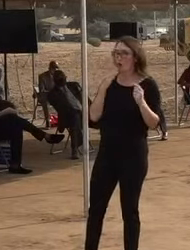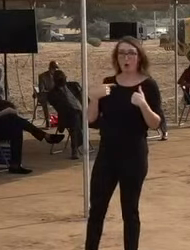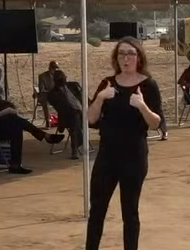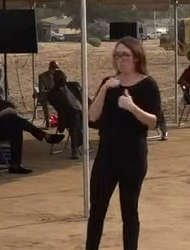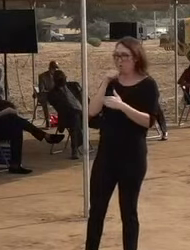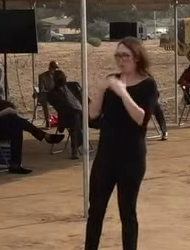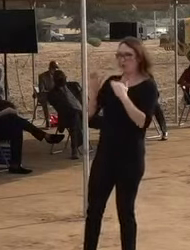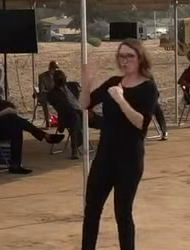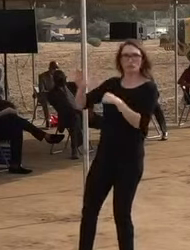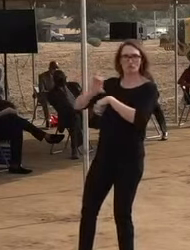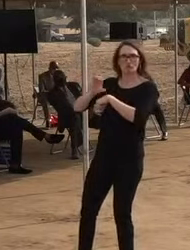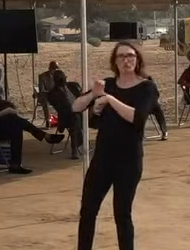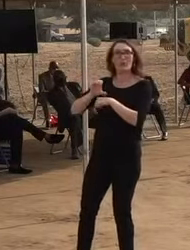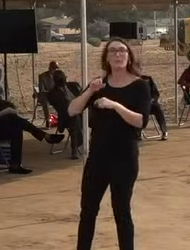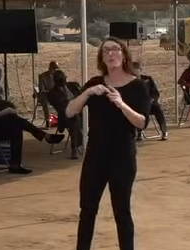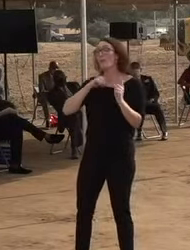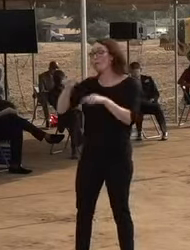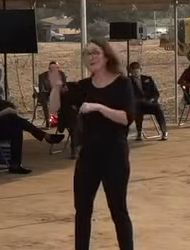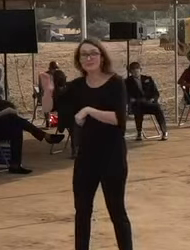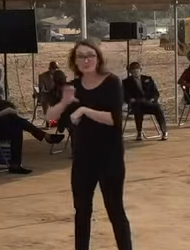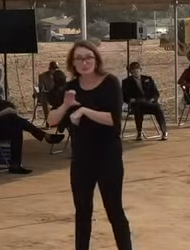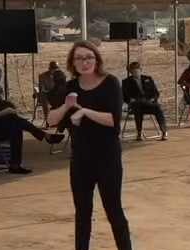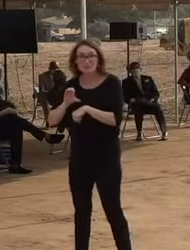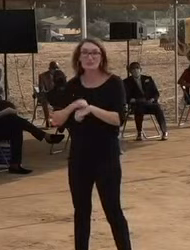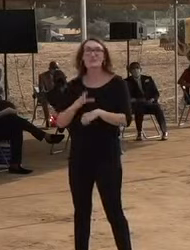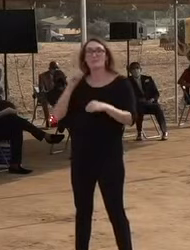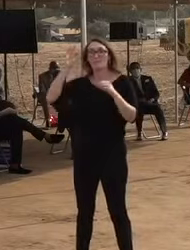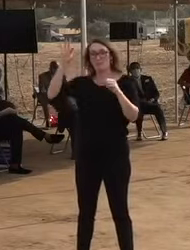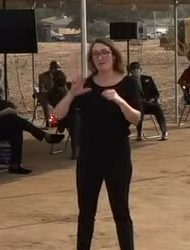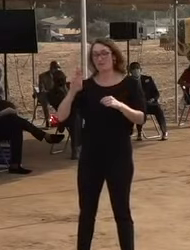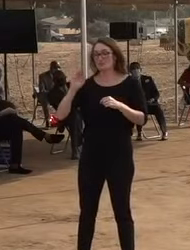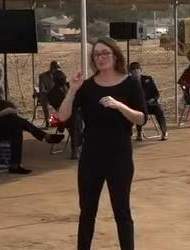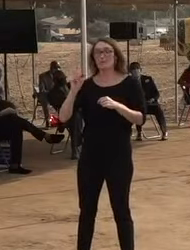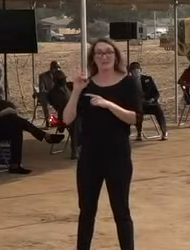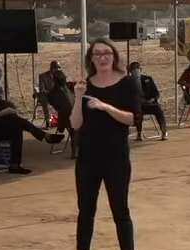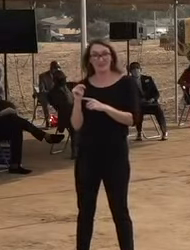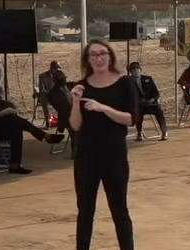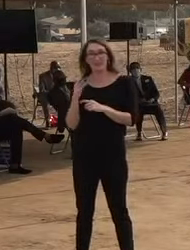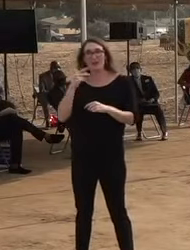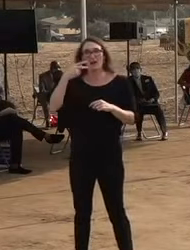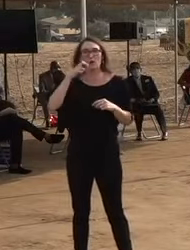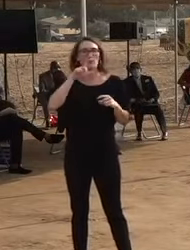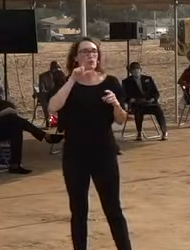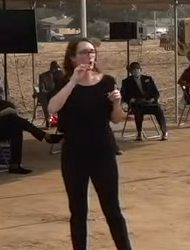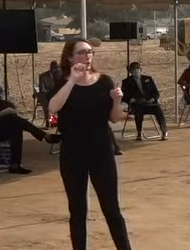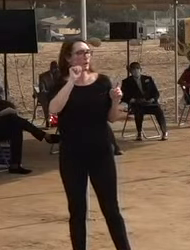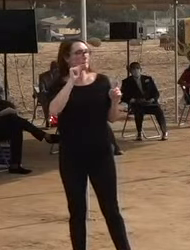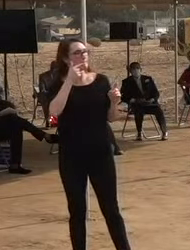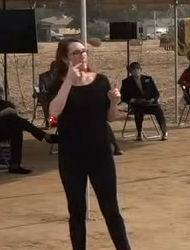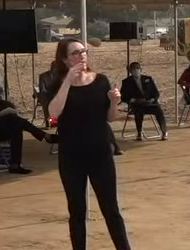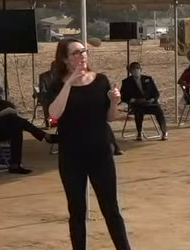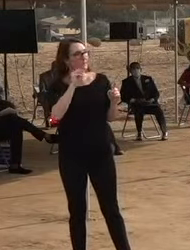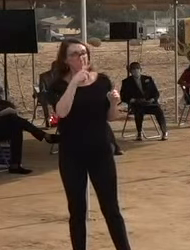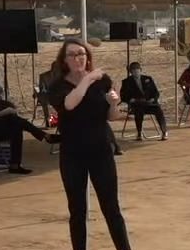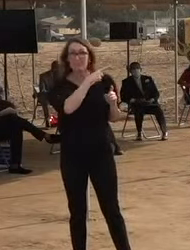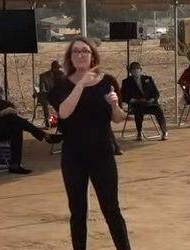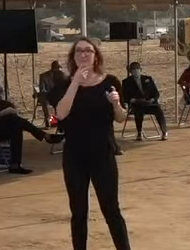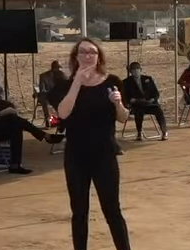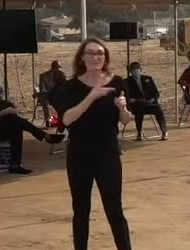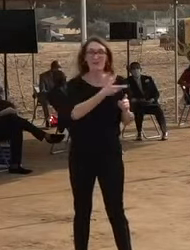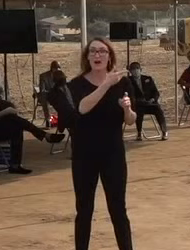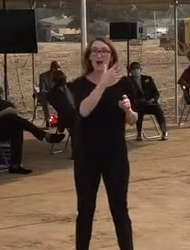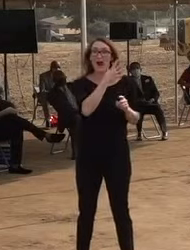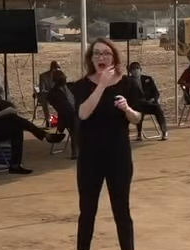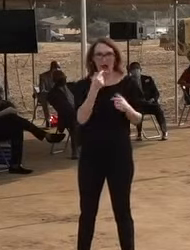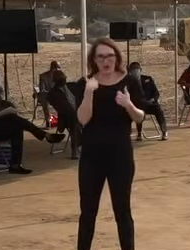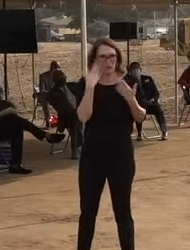of their congregation. We went to their church, and Pastor Binion and Pearl Magnum invited me over there. Little did I know they were praying